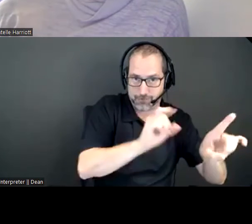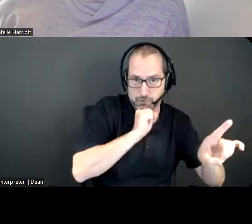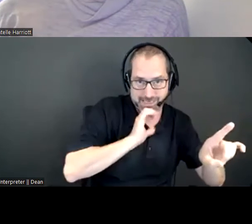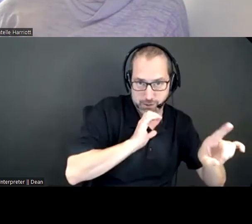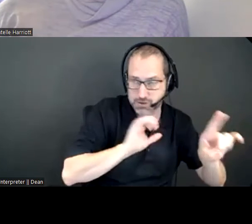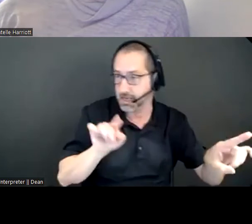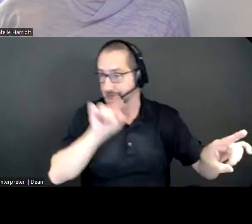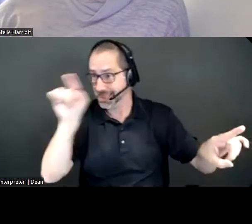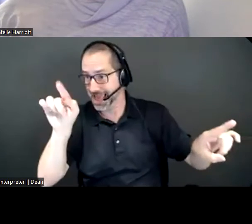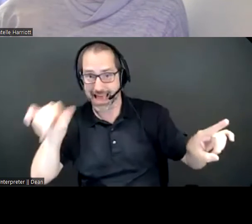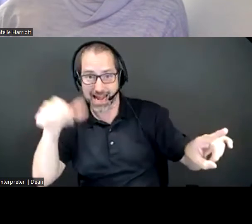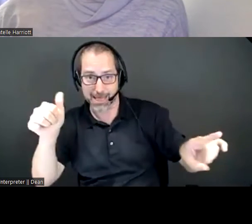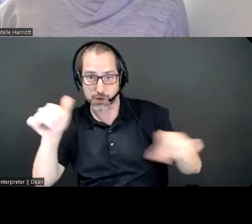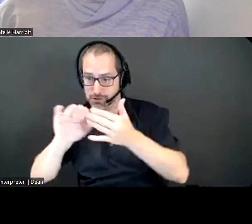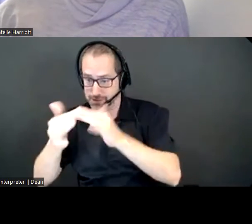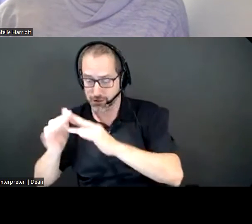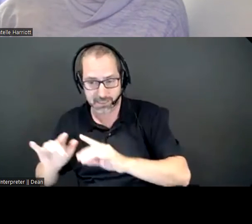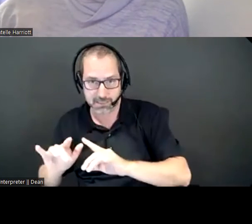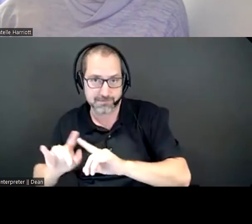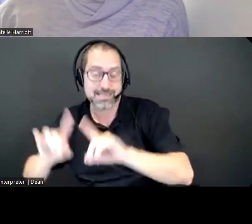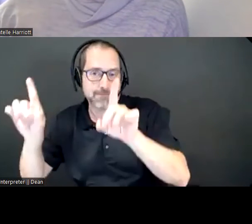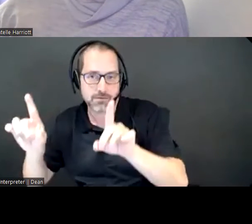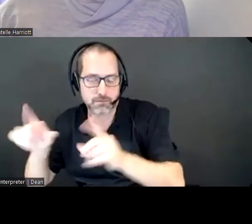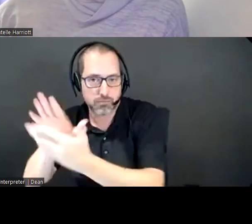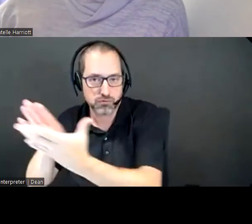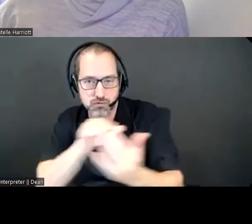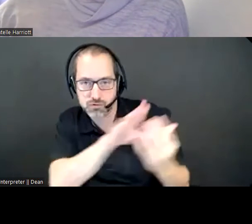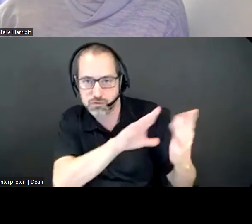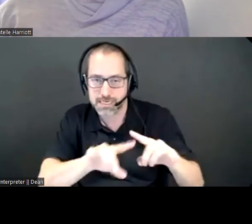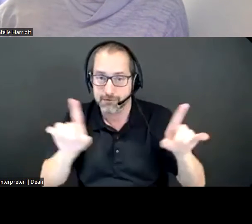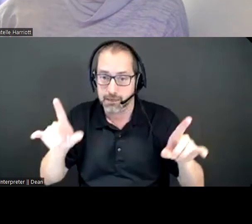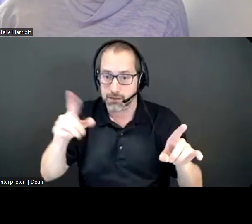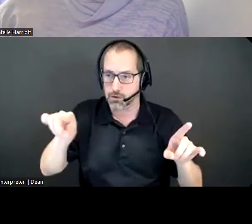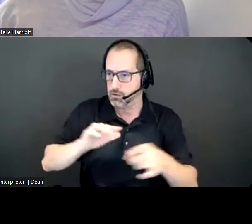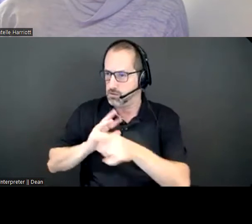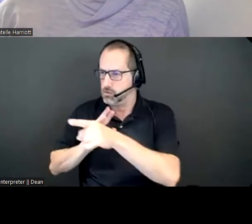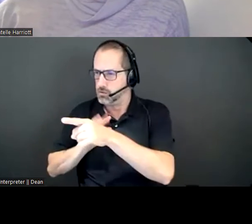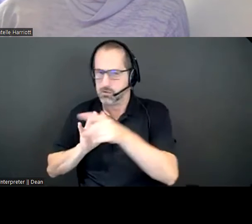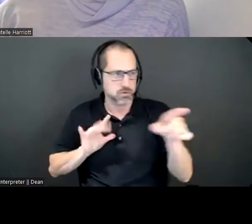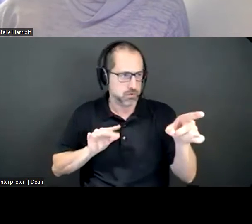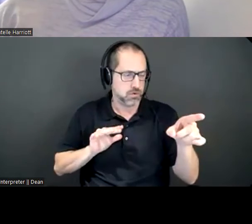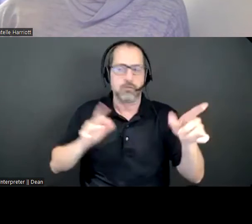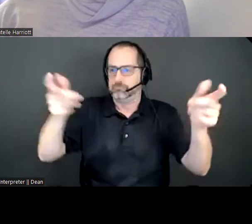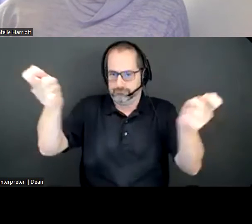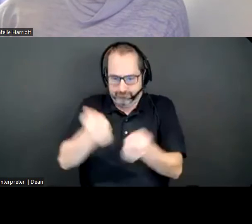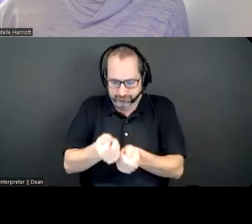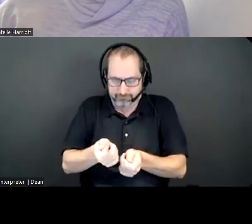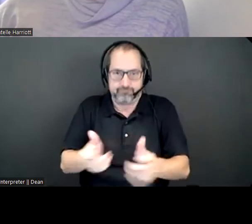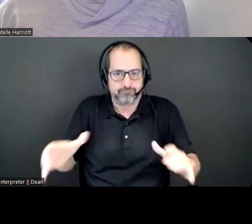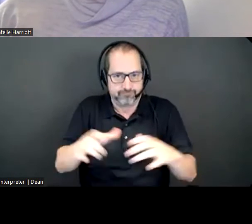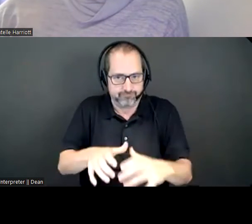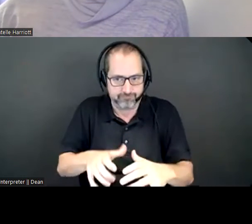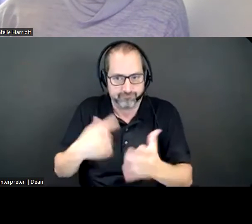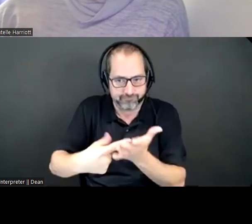opposed to the one on the opposite side. So we have to meet everyone where they're at in